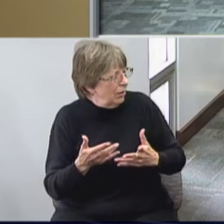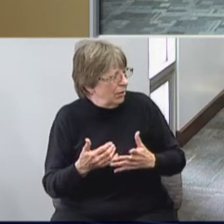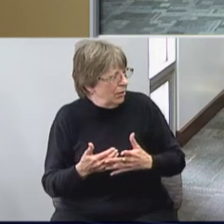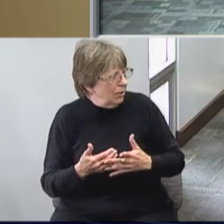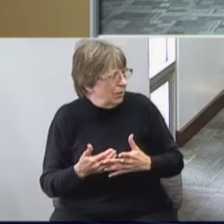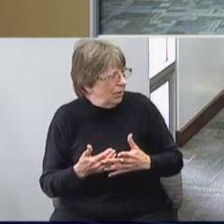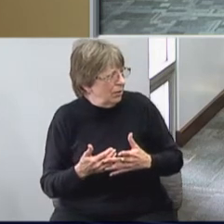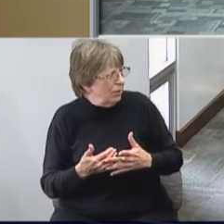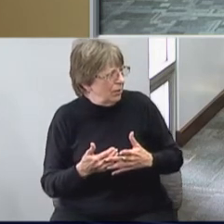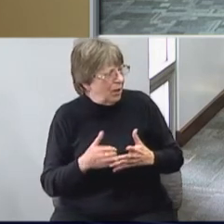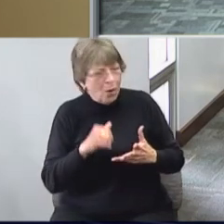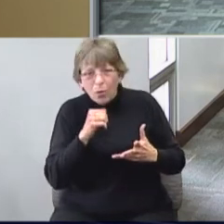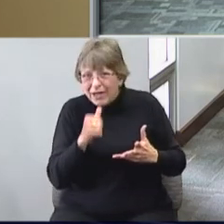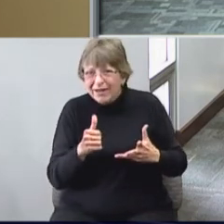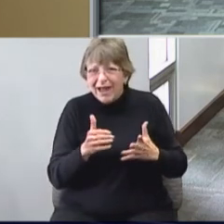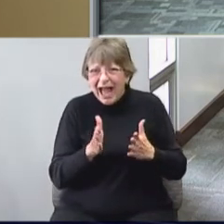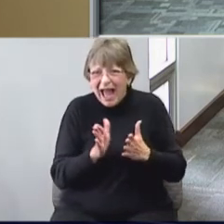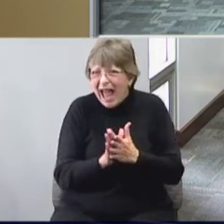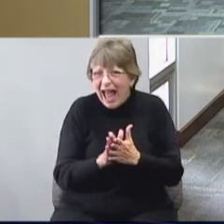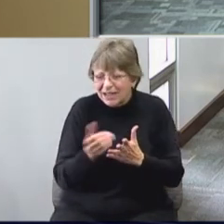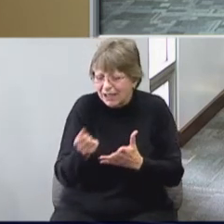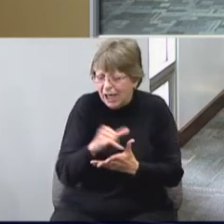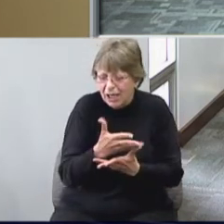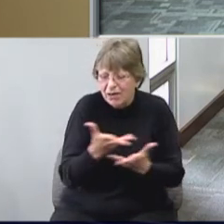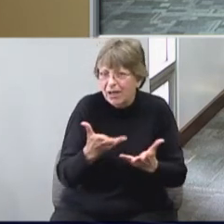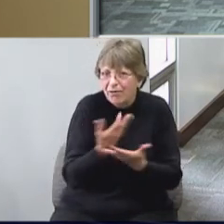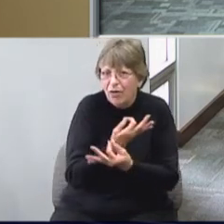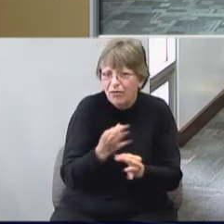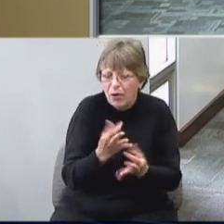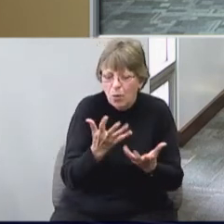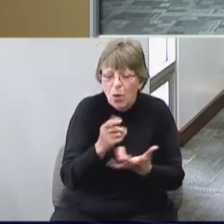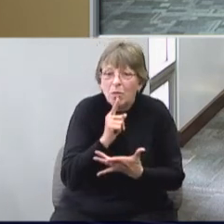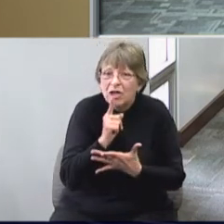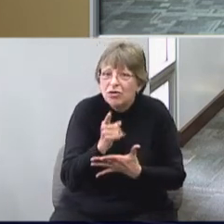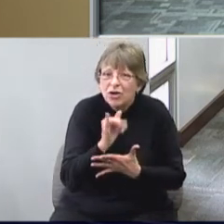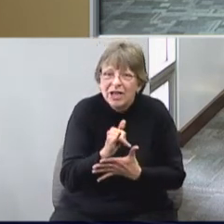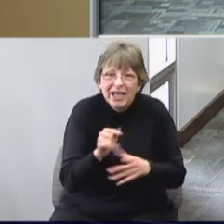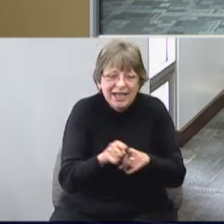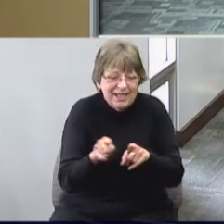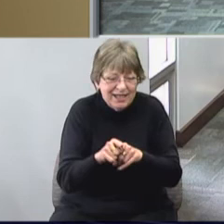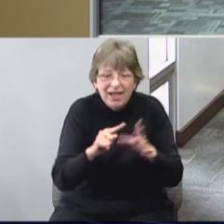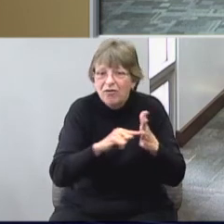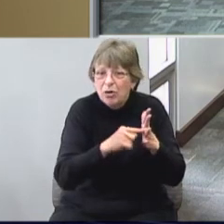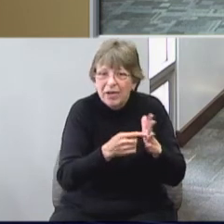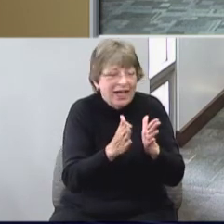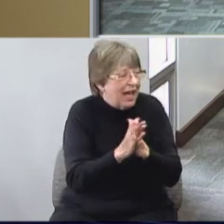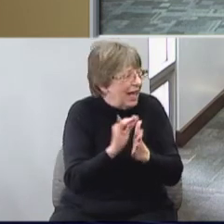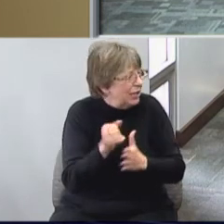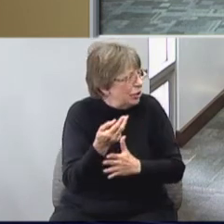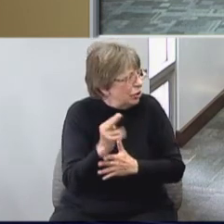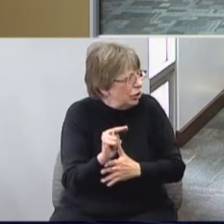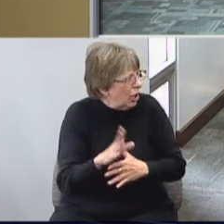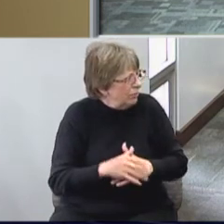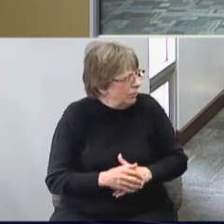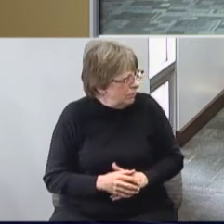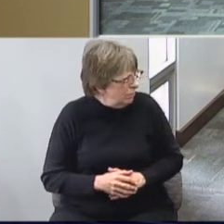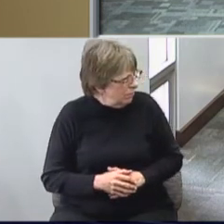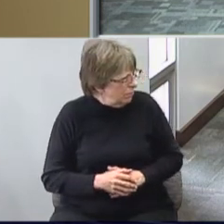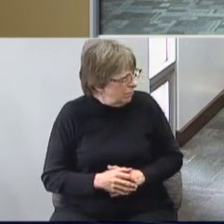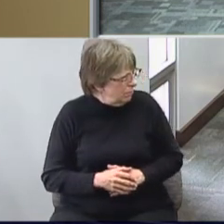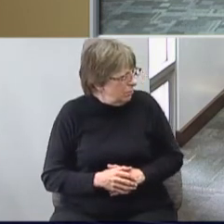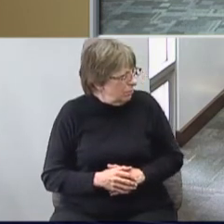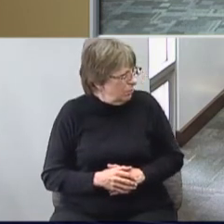to give us just anything for free. We want to make sure, it's just like from the beginning I asked John,